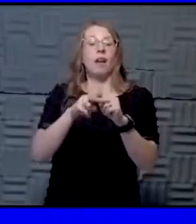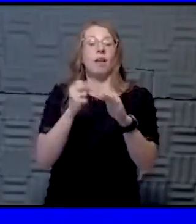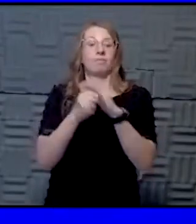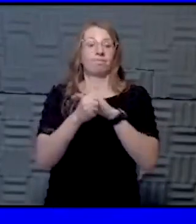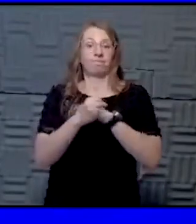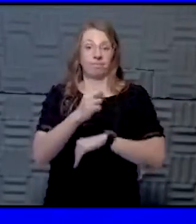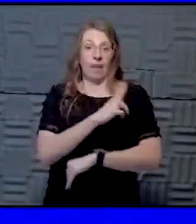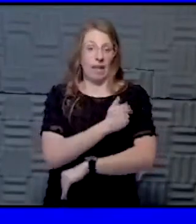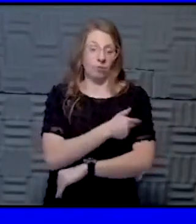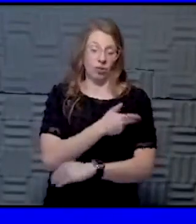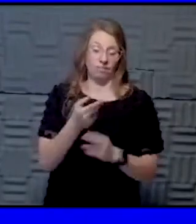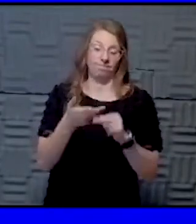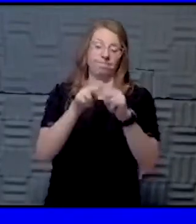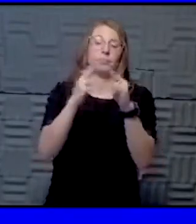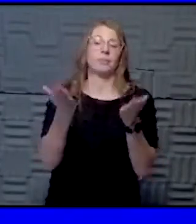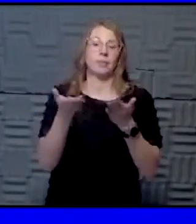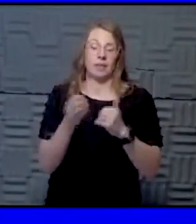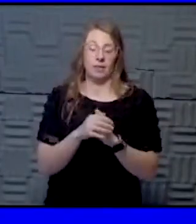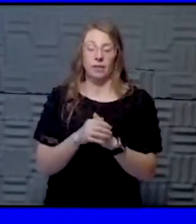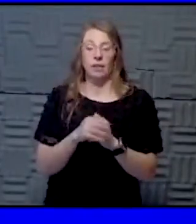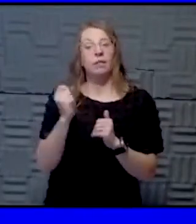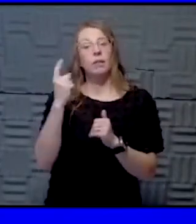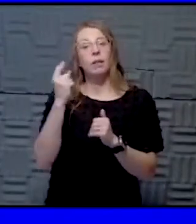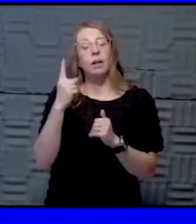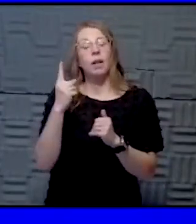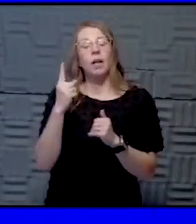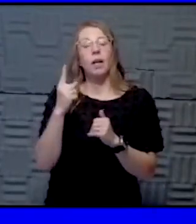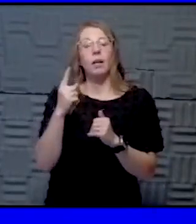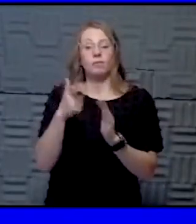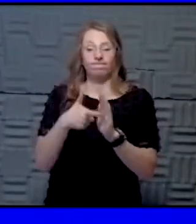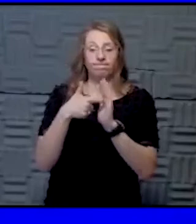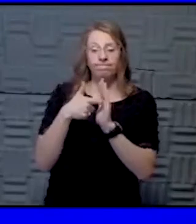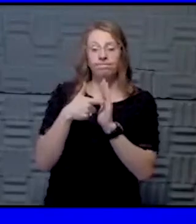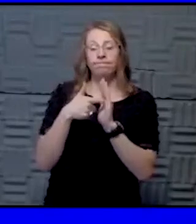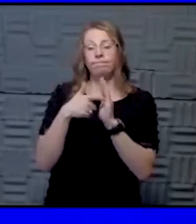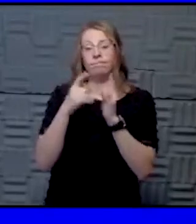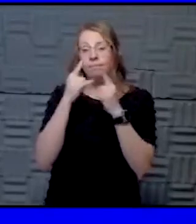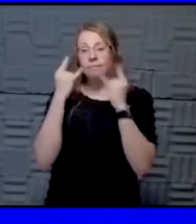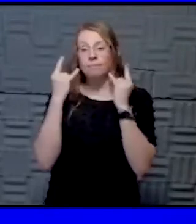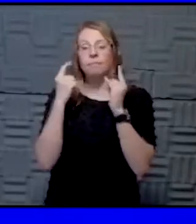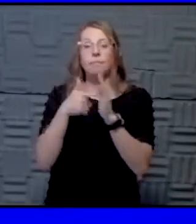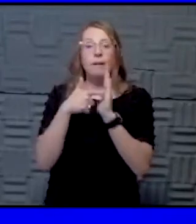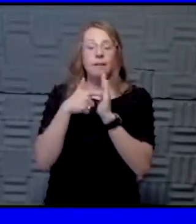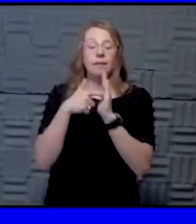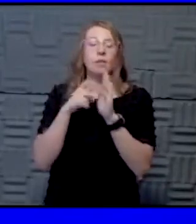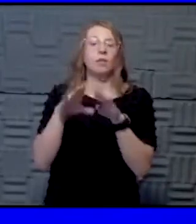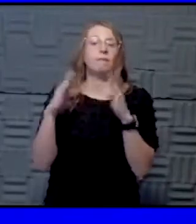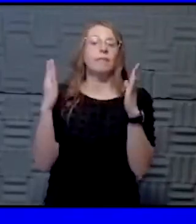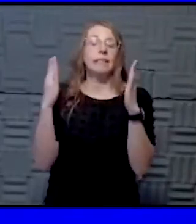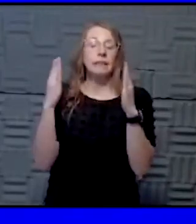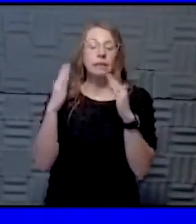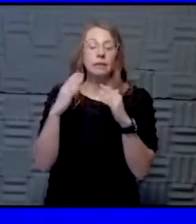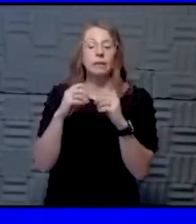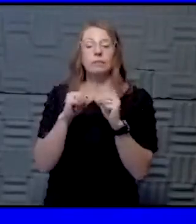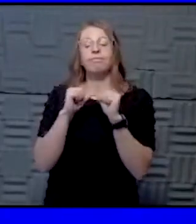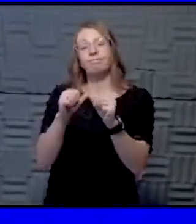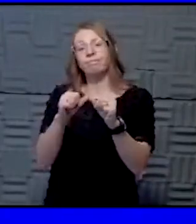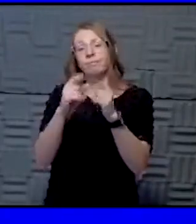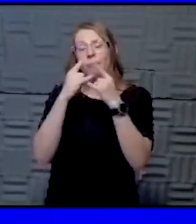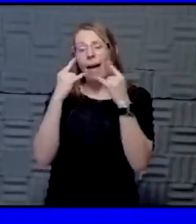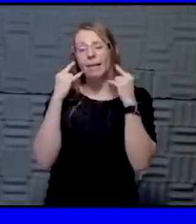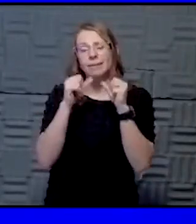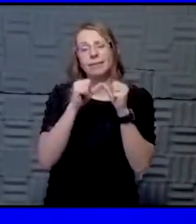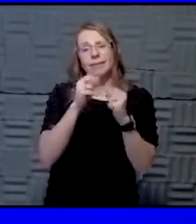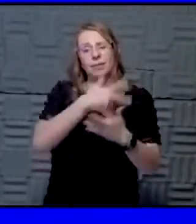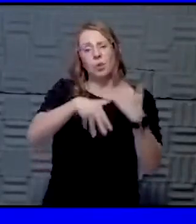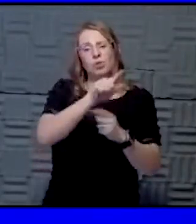going up here. We know that there is a lift on restrictions and mandates. Everybody can continue to do the right thing, and that is continuing to mask and distance,